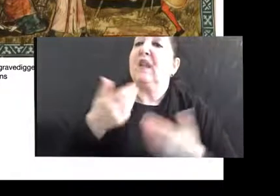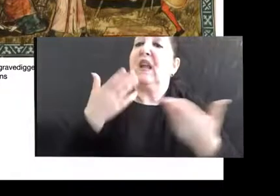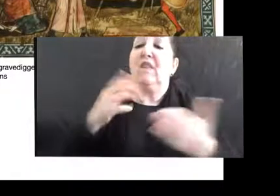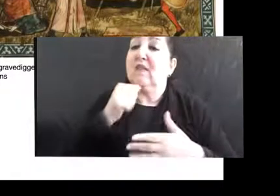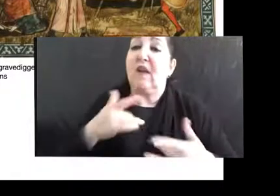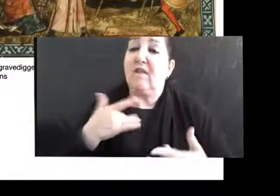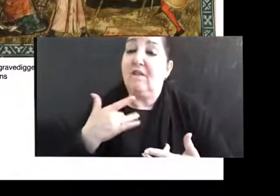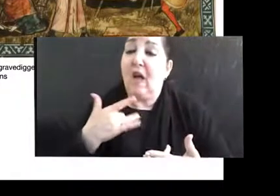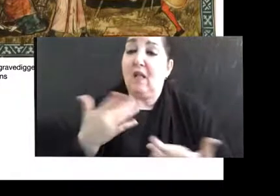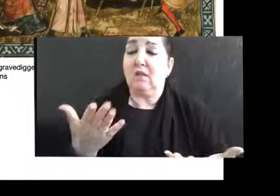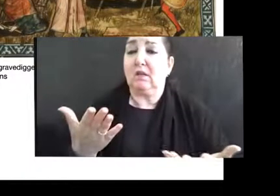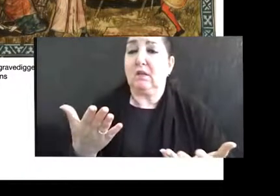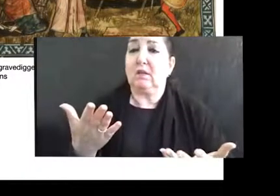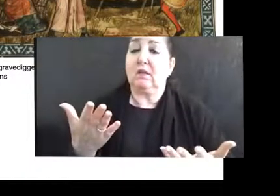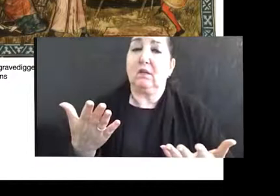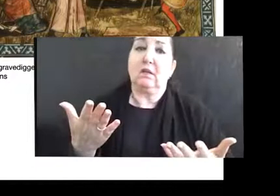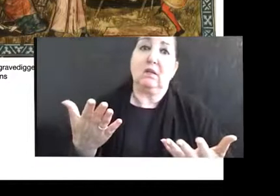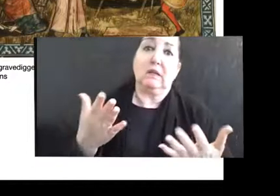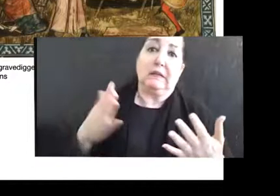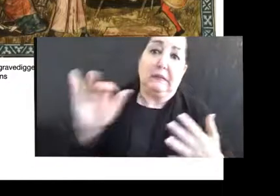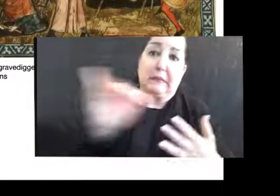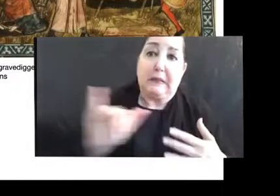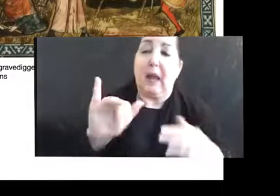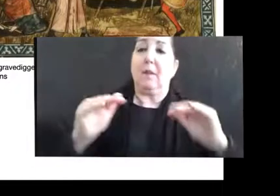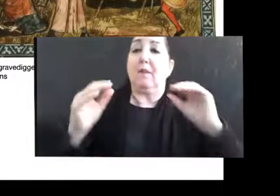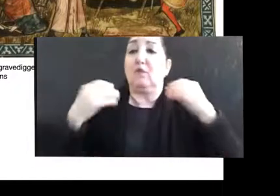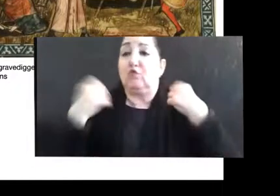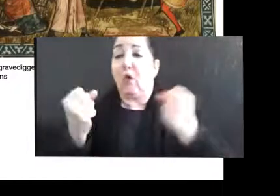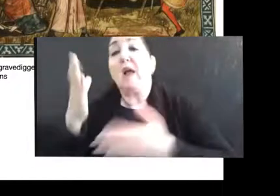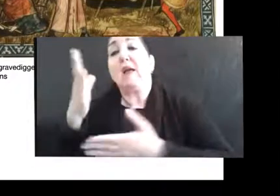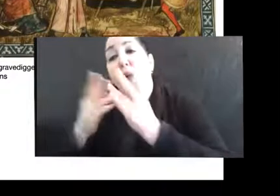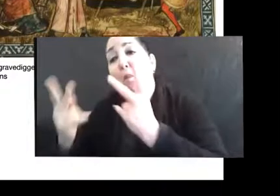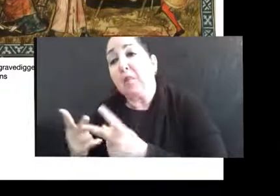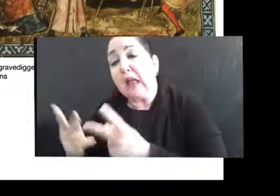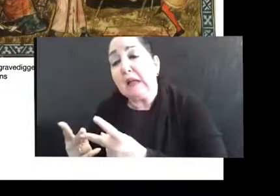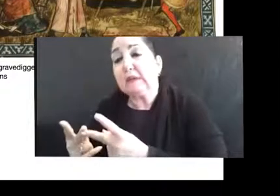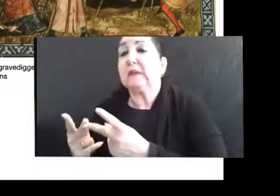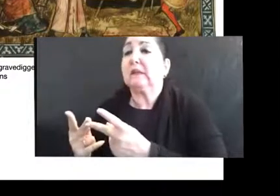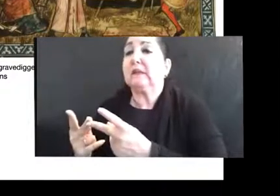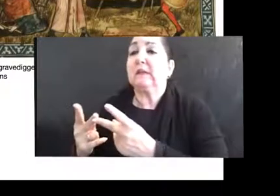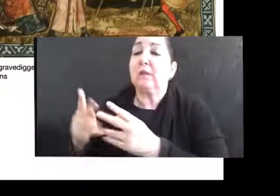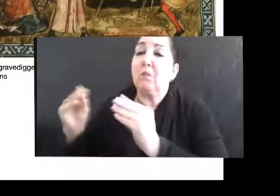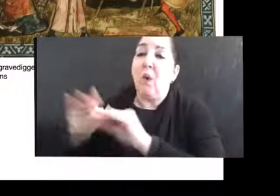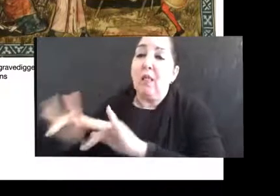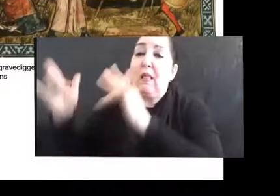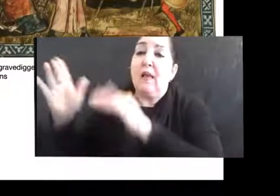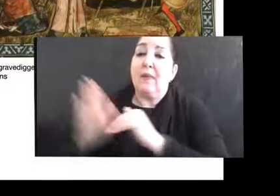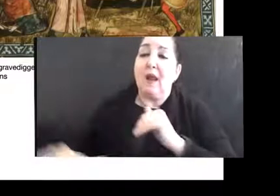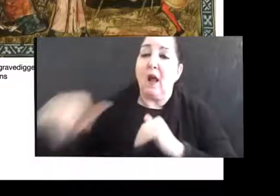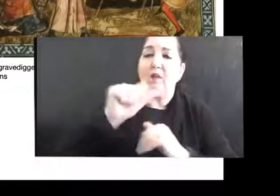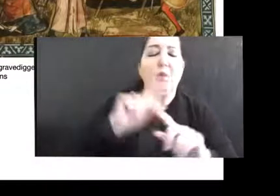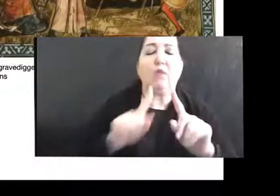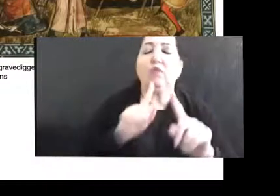not felt perhaps as strongly in some places across some geographies, even if it is unequally dealt. It